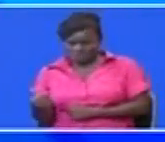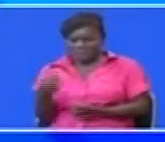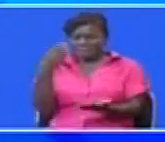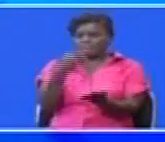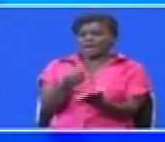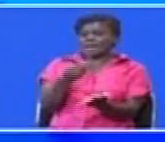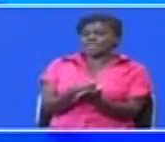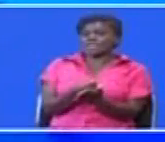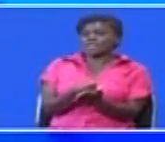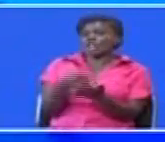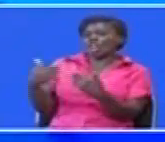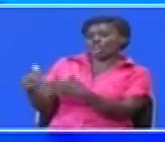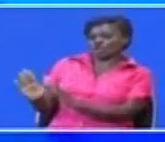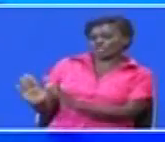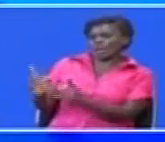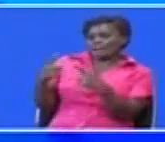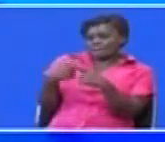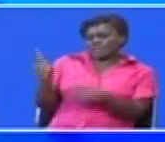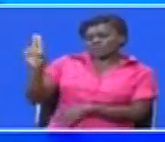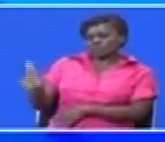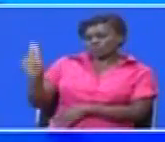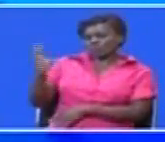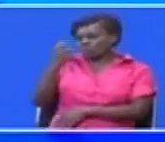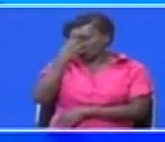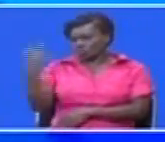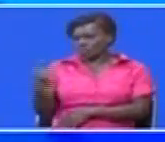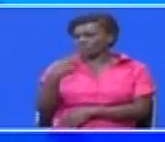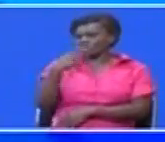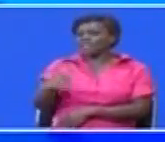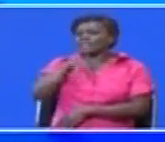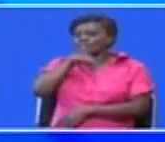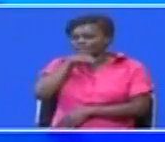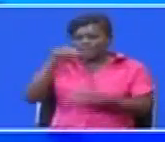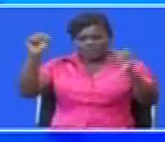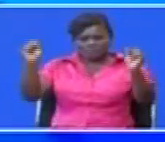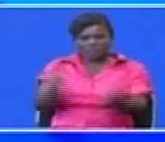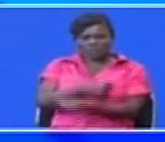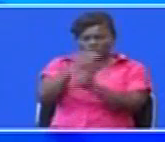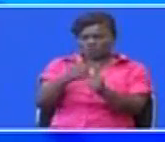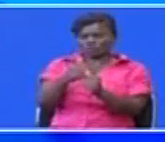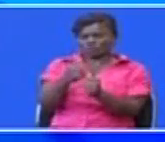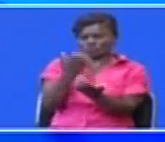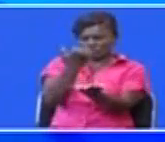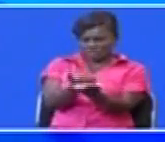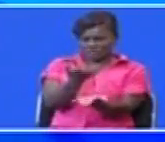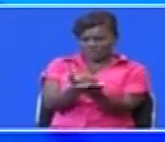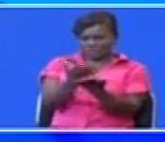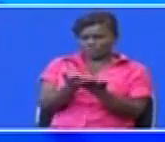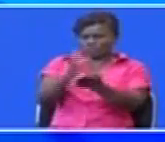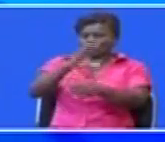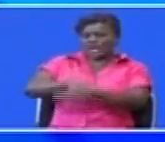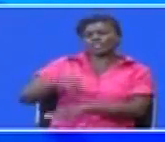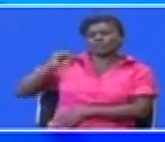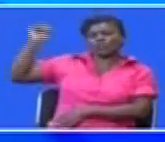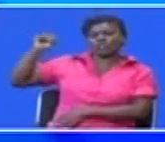sovereign bond money was lost. But Uhuru and Ruto now say Raila cannot use the Eurobond allegations to gain political